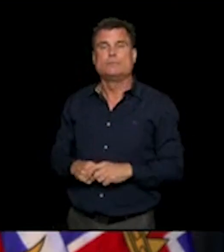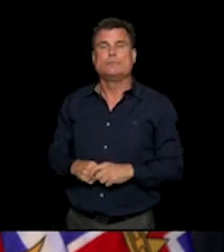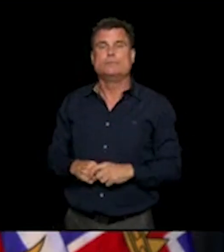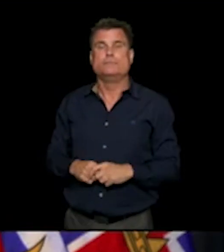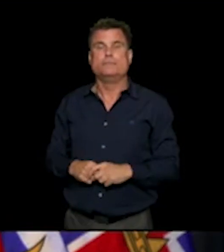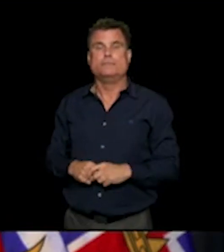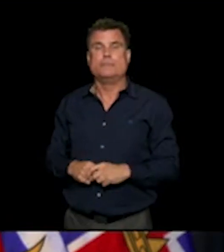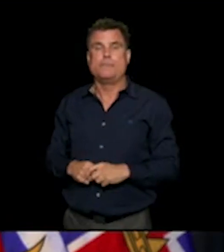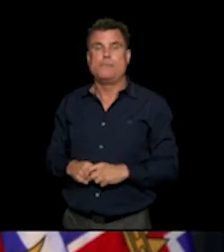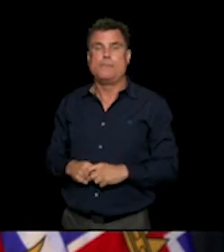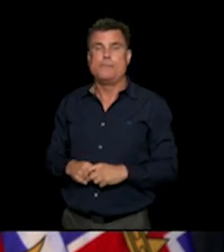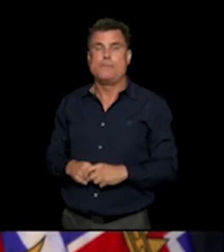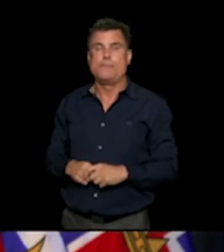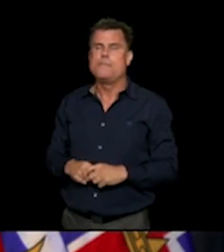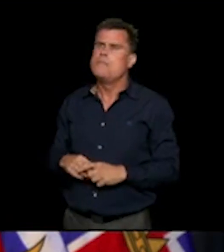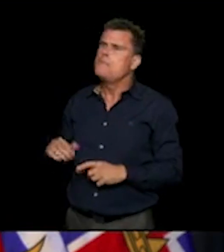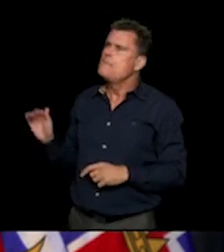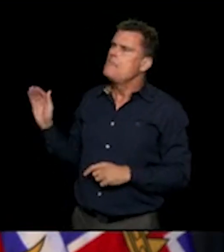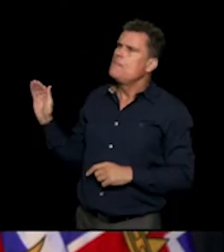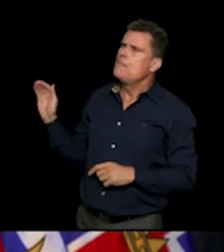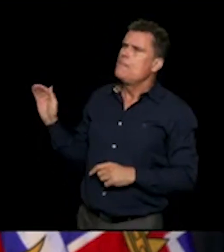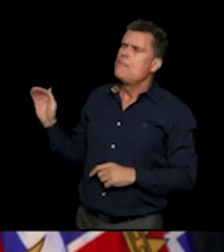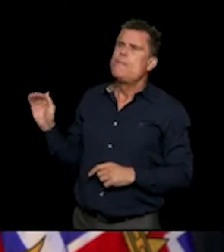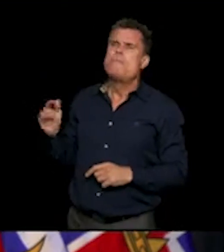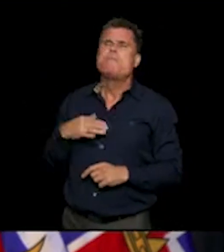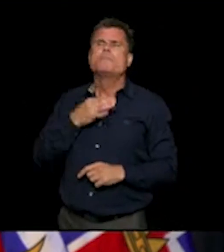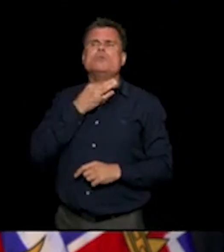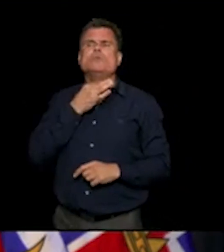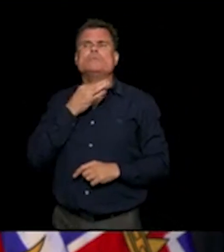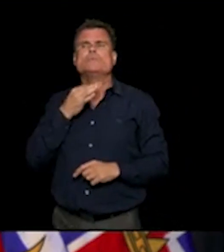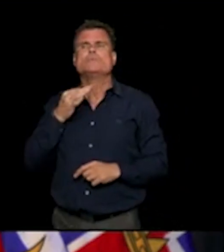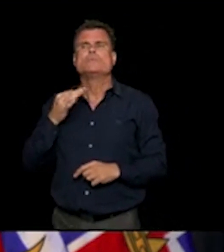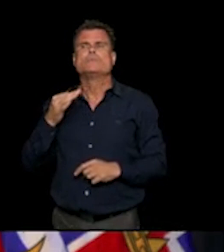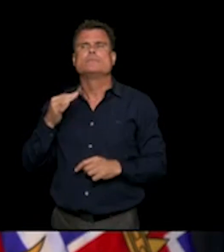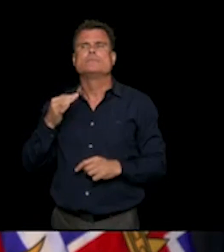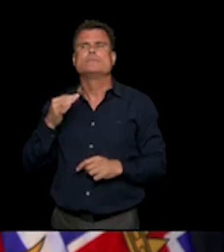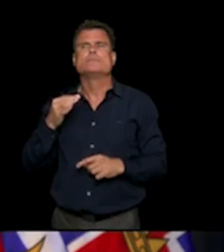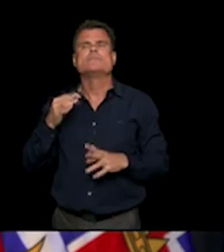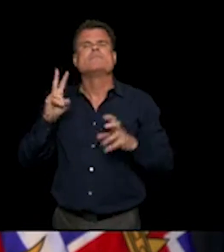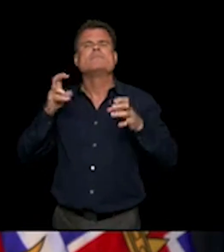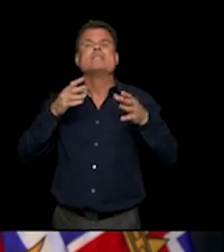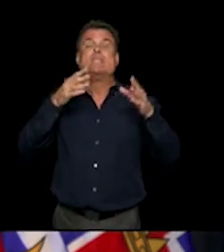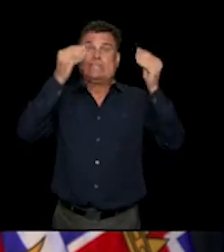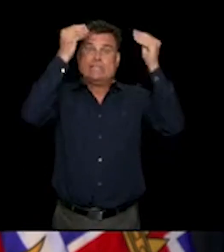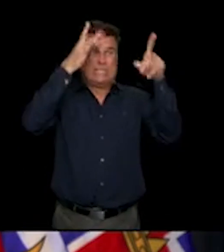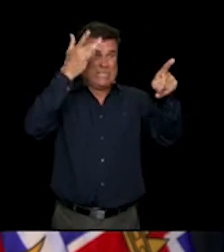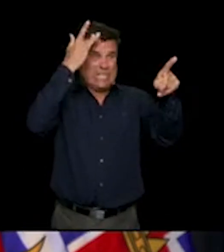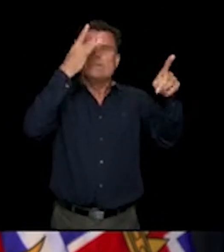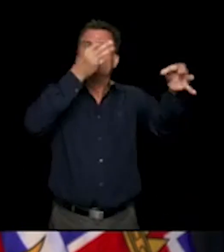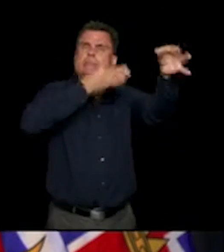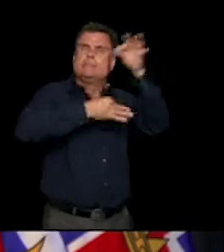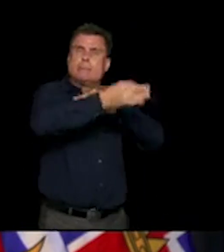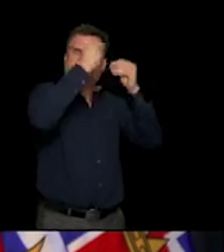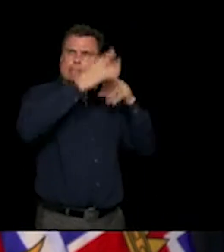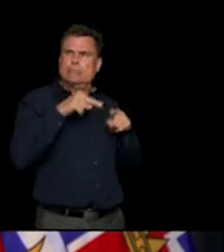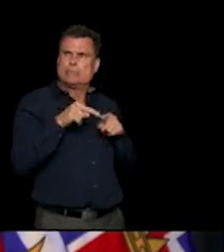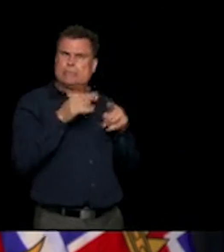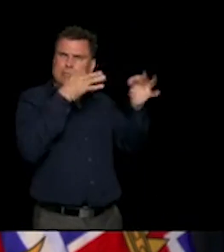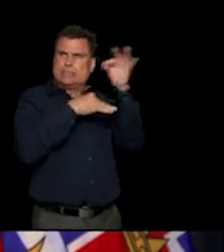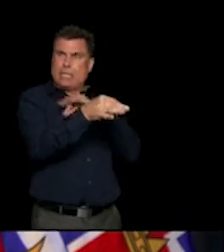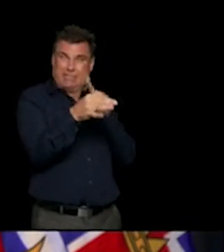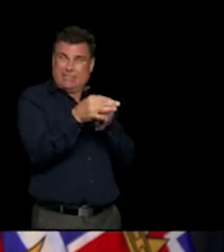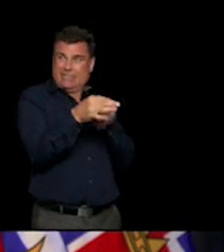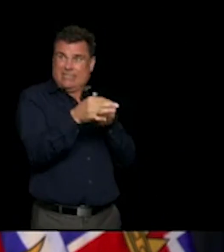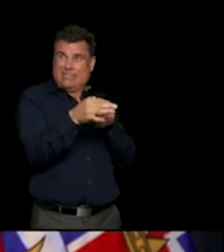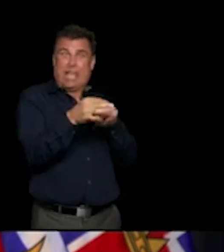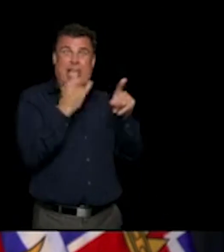I'm just wondering how subs and support teachers and staff who aren't necessarily tied to one school will play into learning groups and cohorts. So,